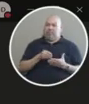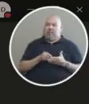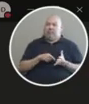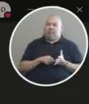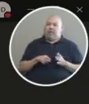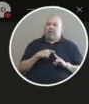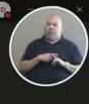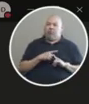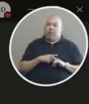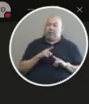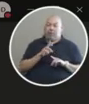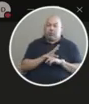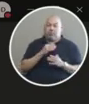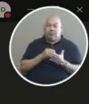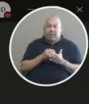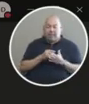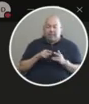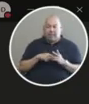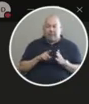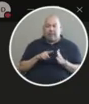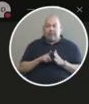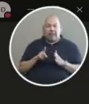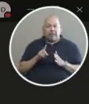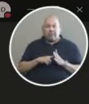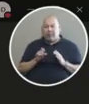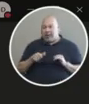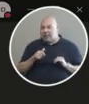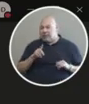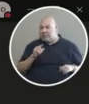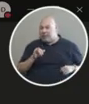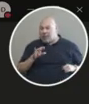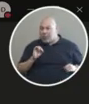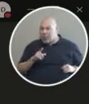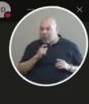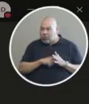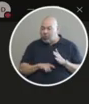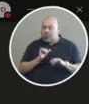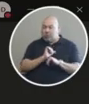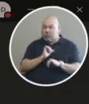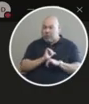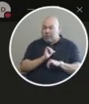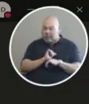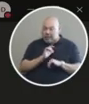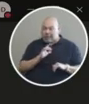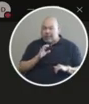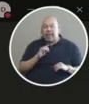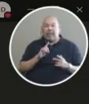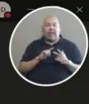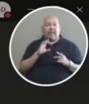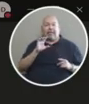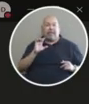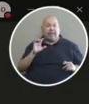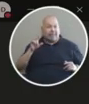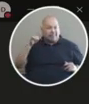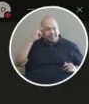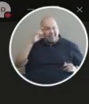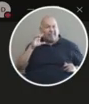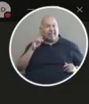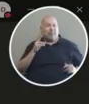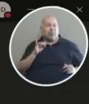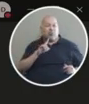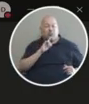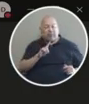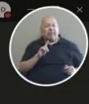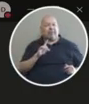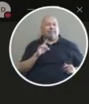pay rent. They can use this money to offset some of their payroll costs, working capital, really to